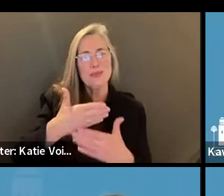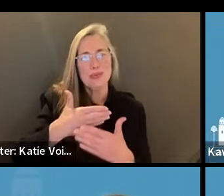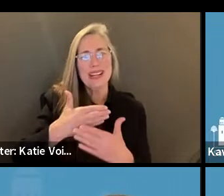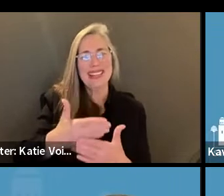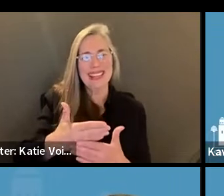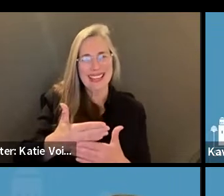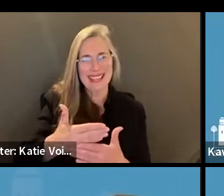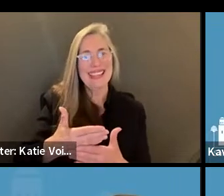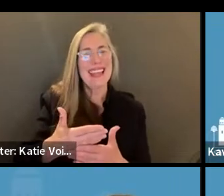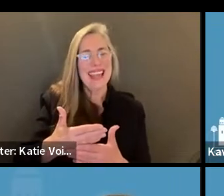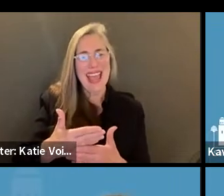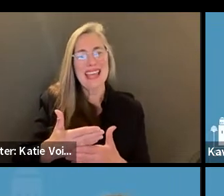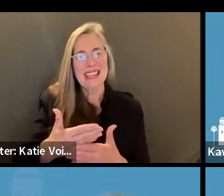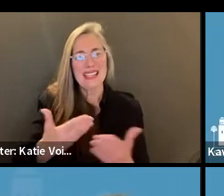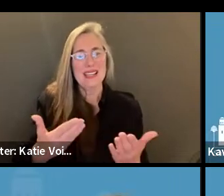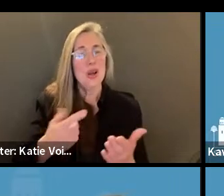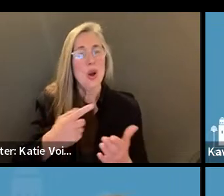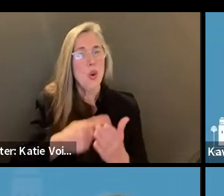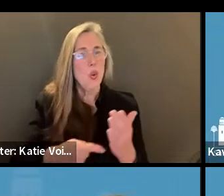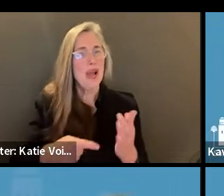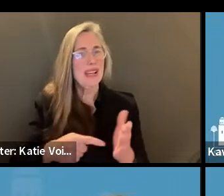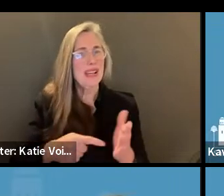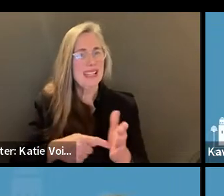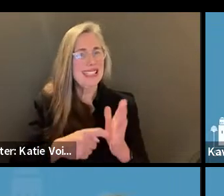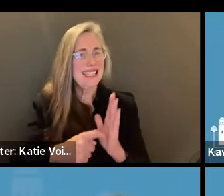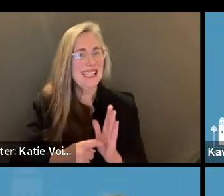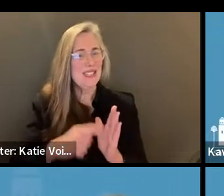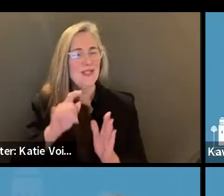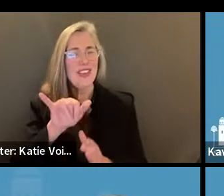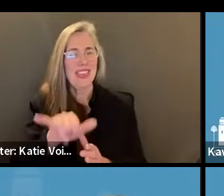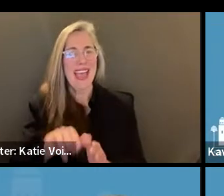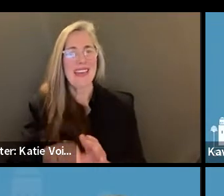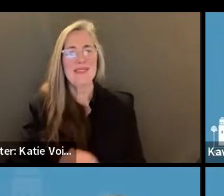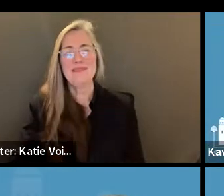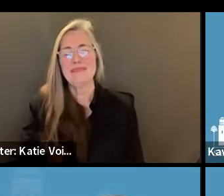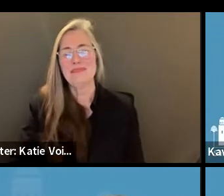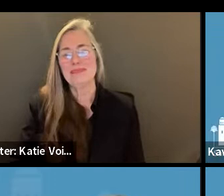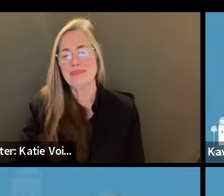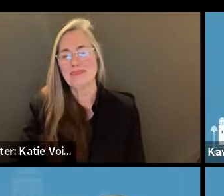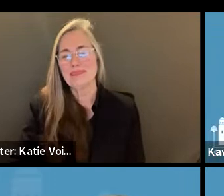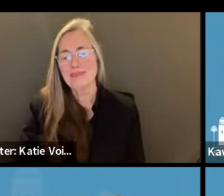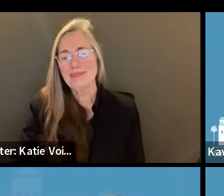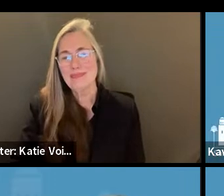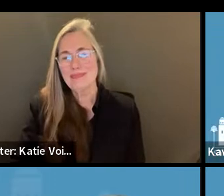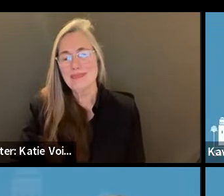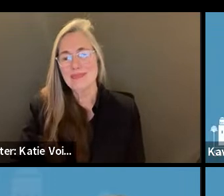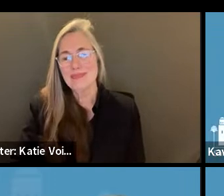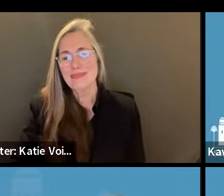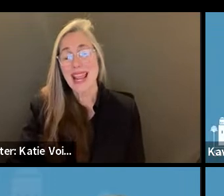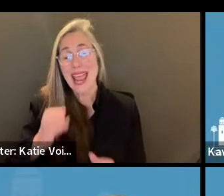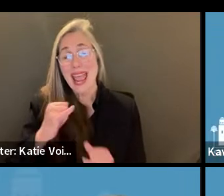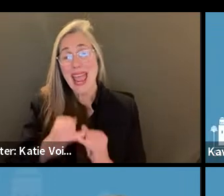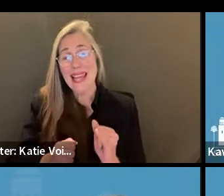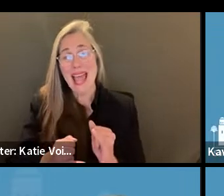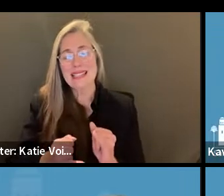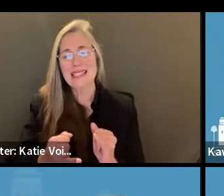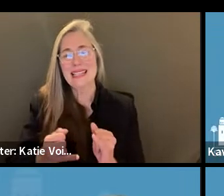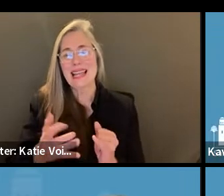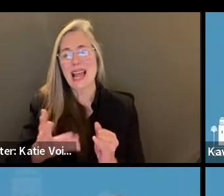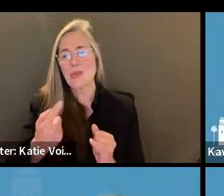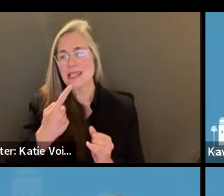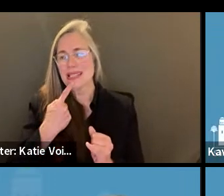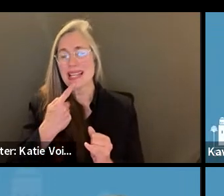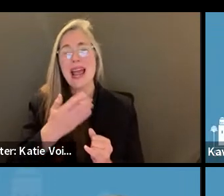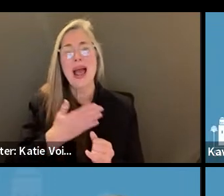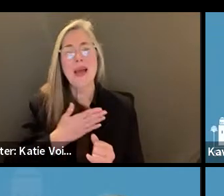work, and what is going to need to take with that. And then lastly, I just want to say, I am glad that you brought